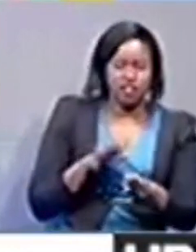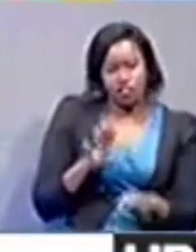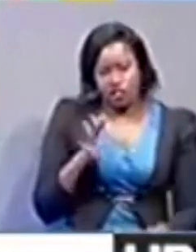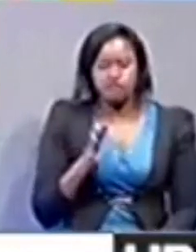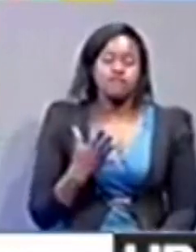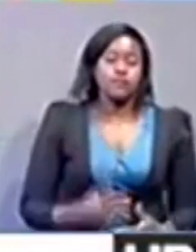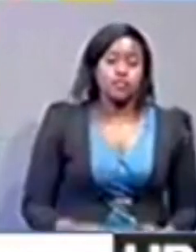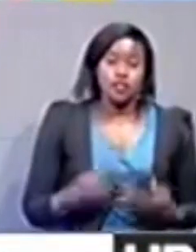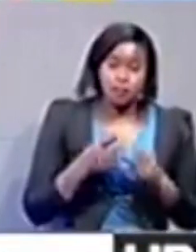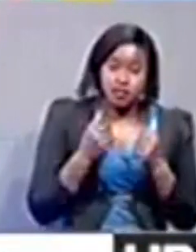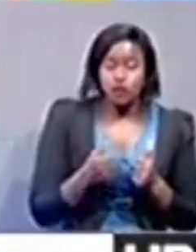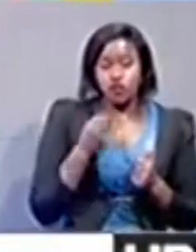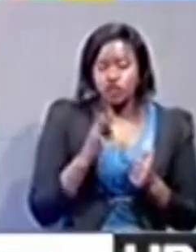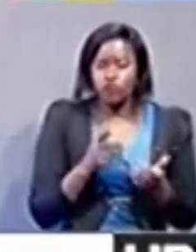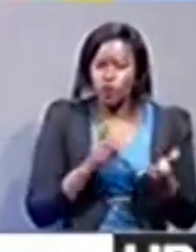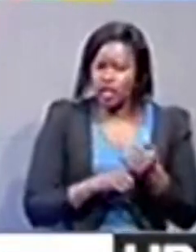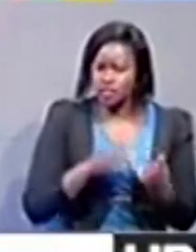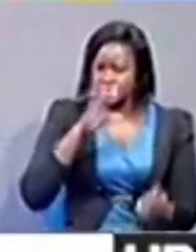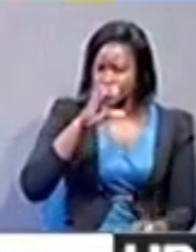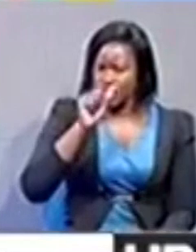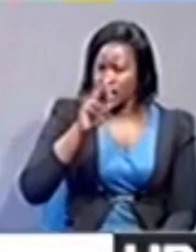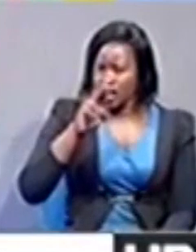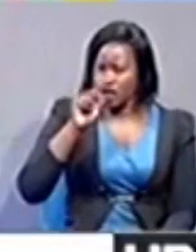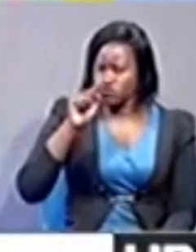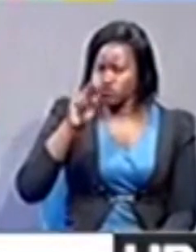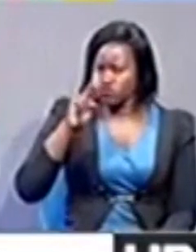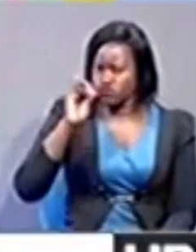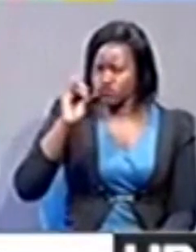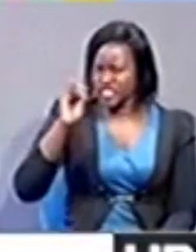Once we get more of these cartridges are